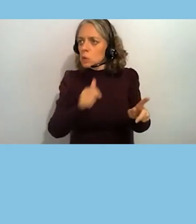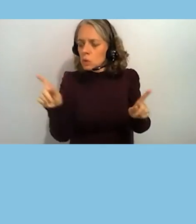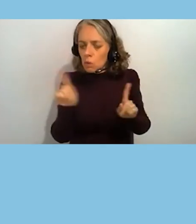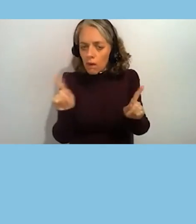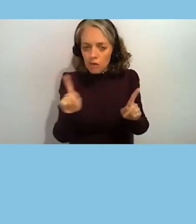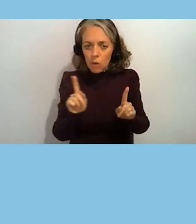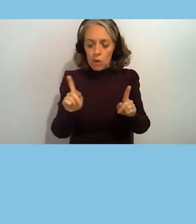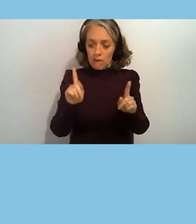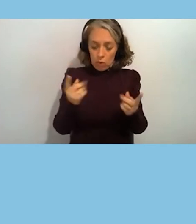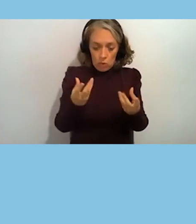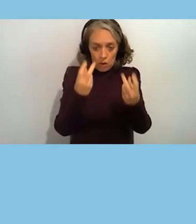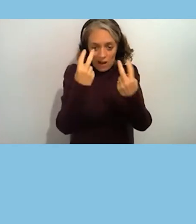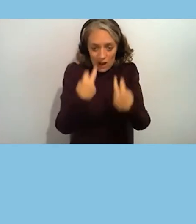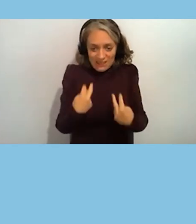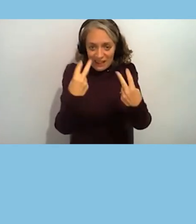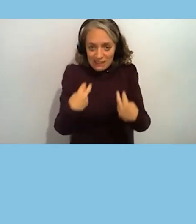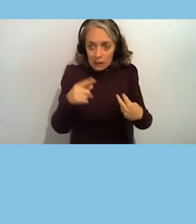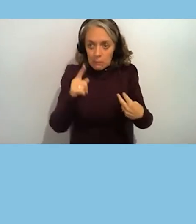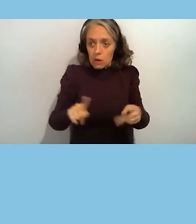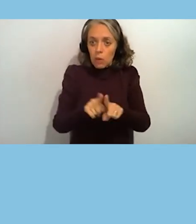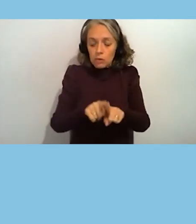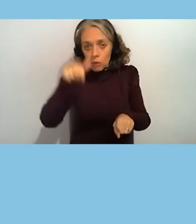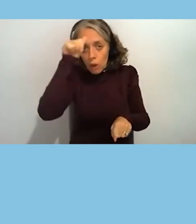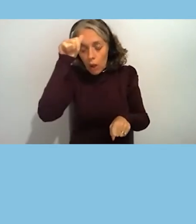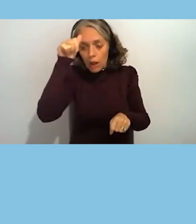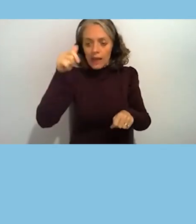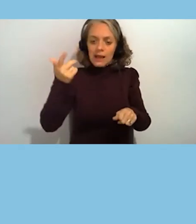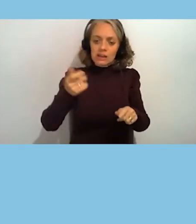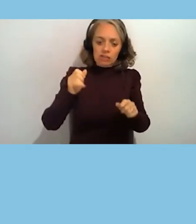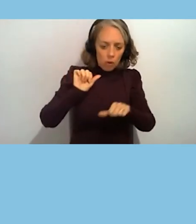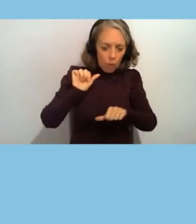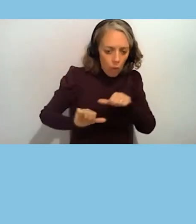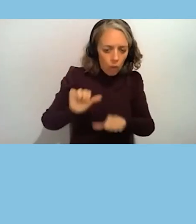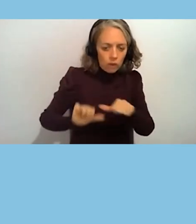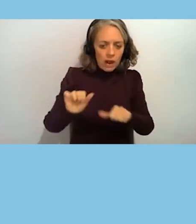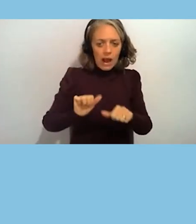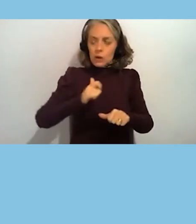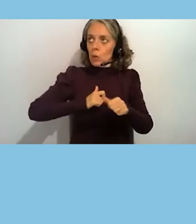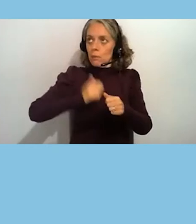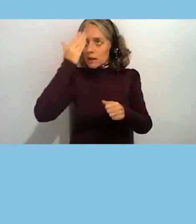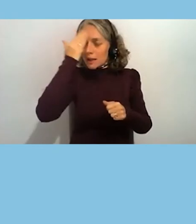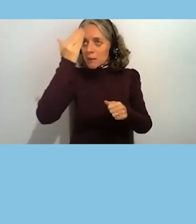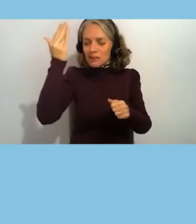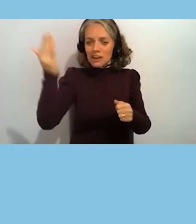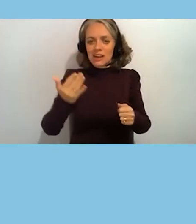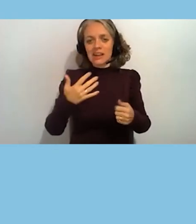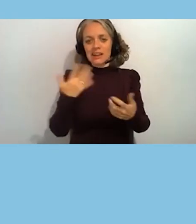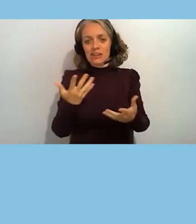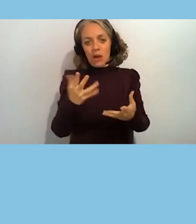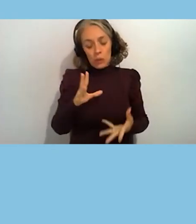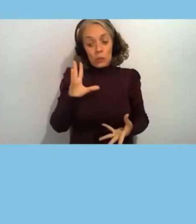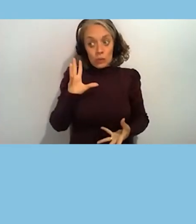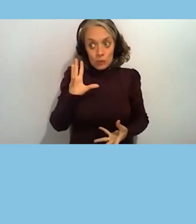only of aesthetics, but of knowledge, order, and the human imaginary. So just by way of concluding